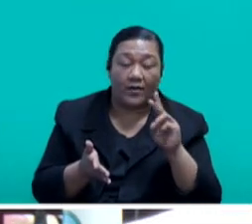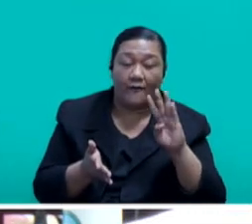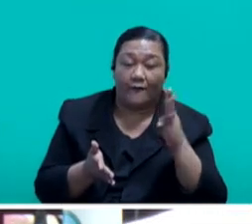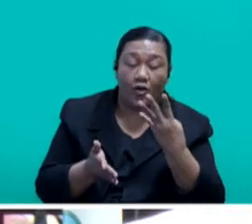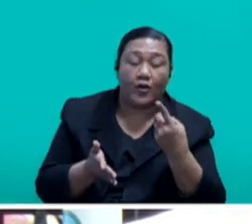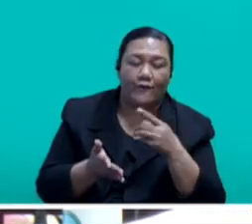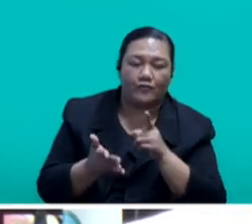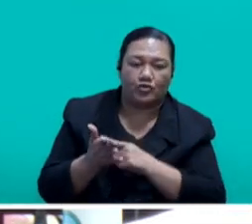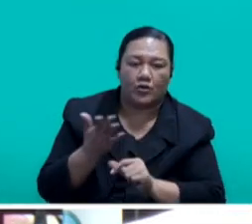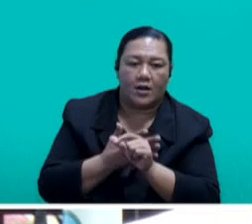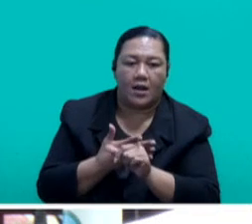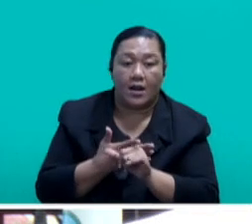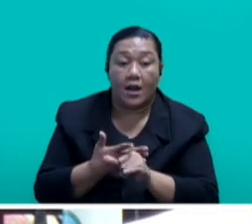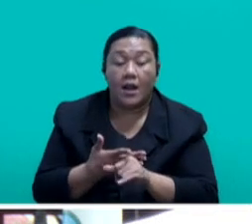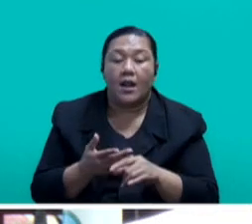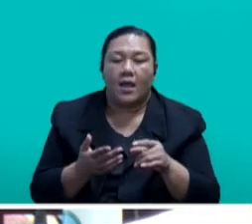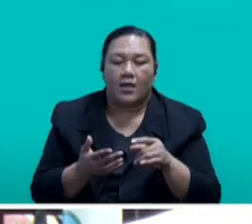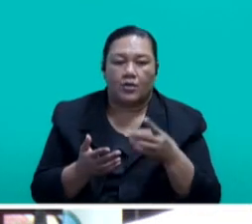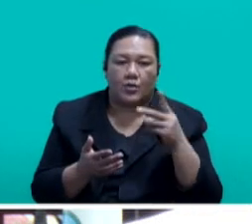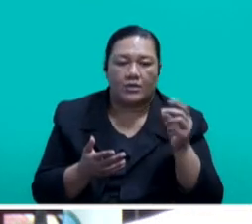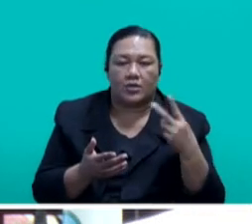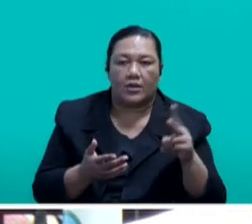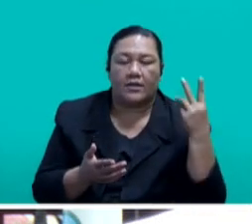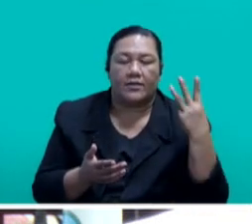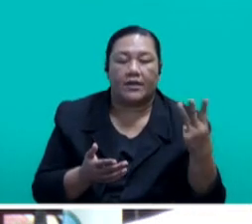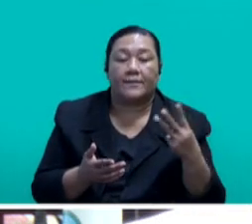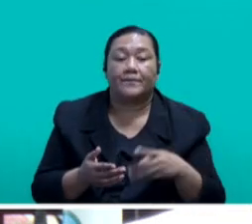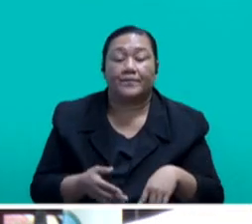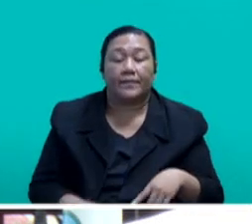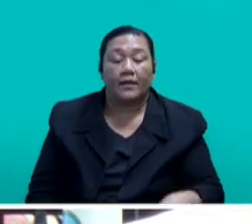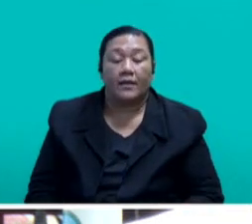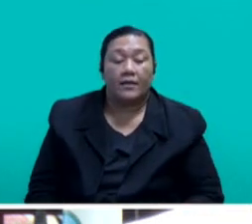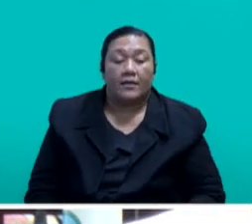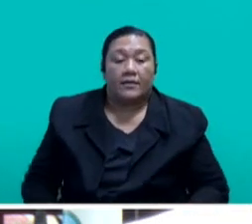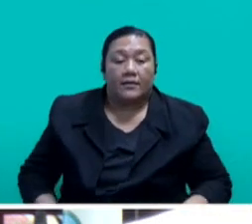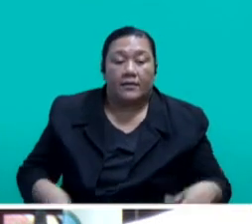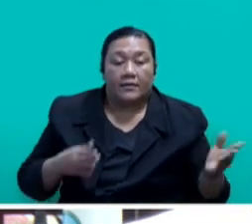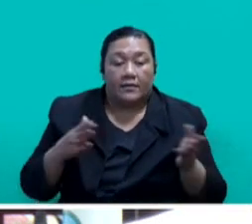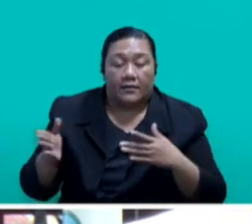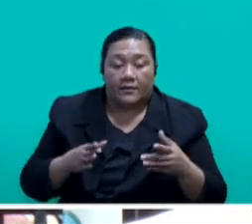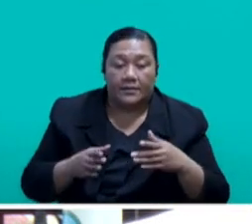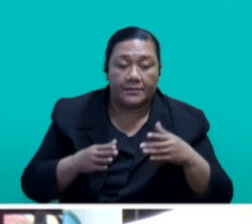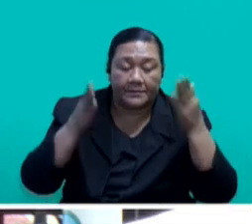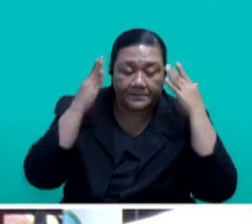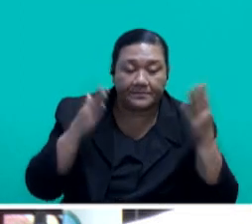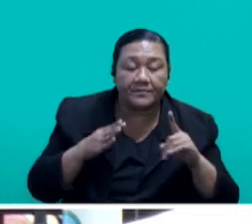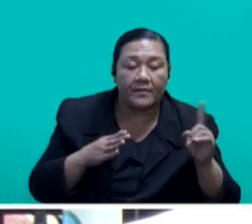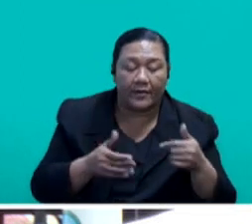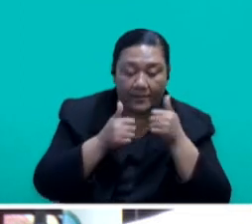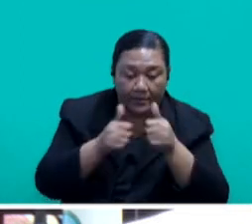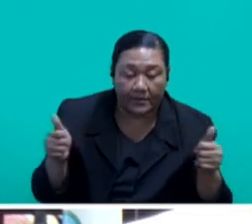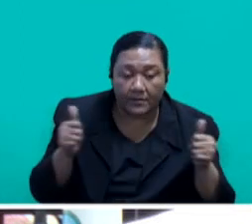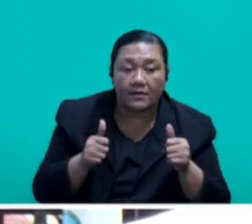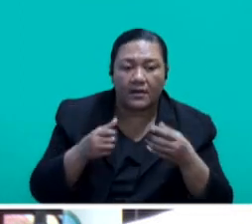the diversification of the economy and income generation for rural Fijians and commercial agriculture investment, we